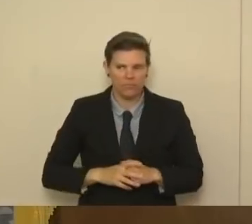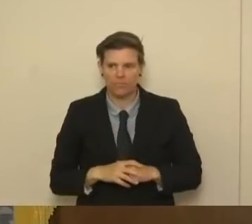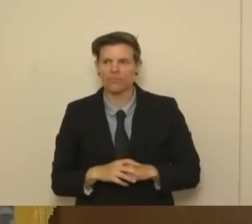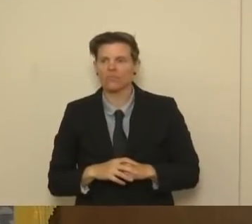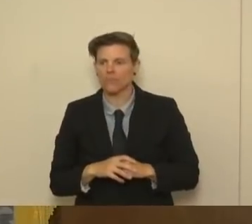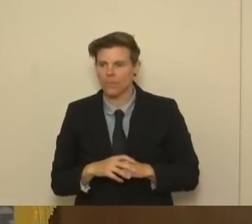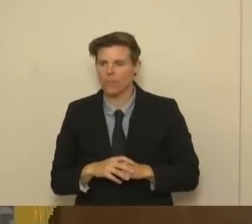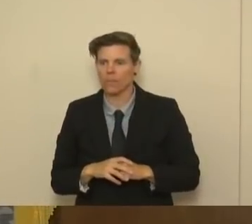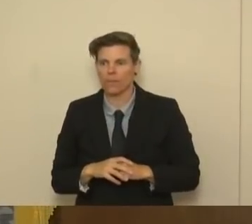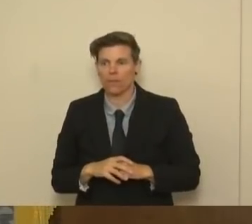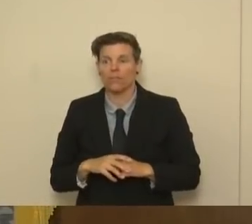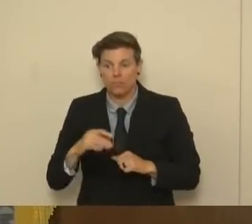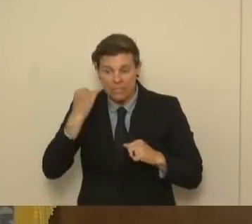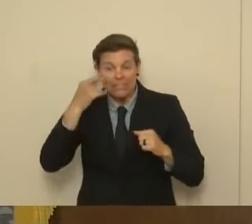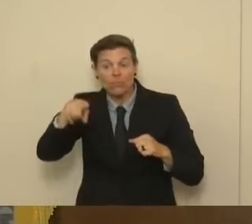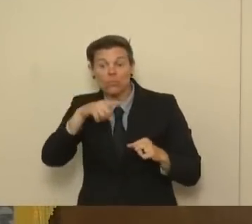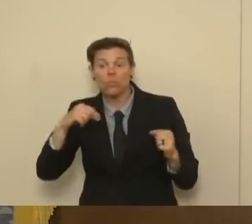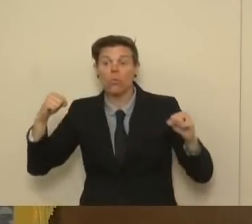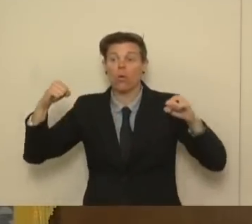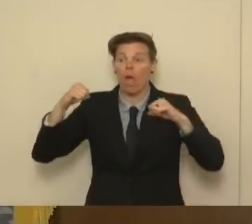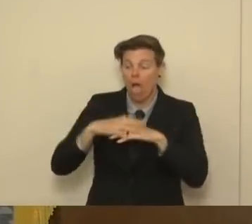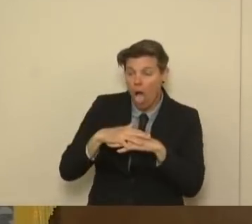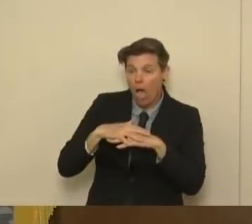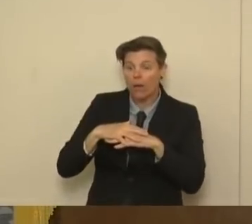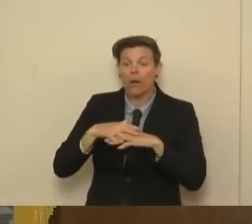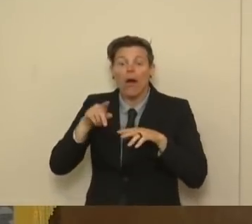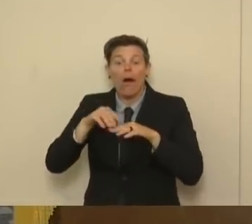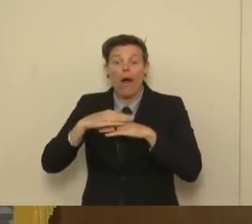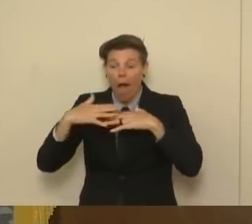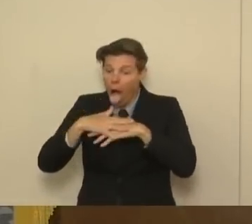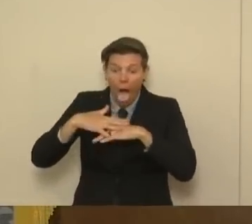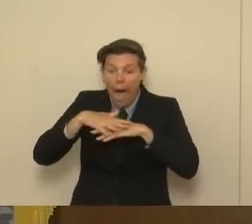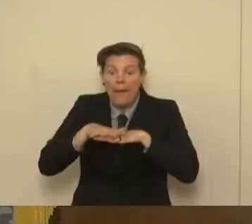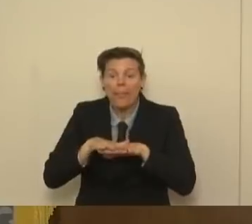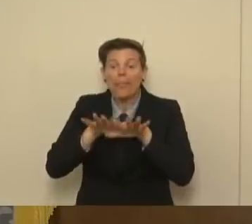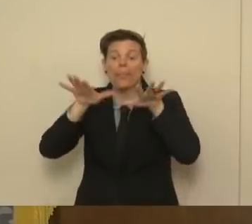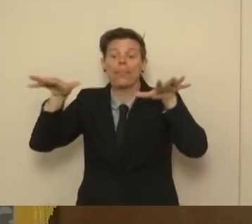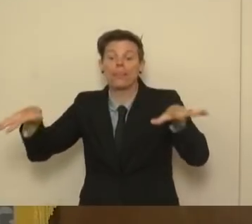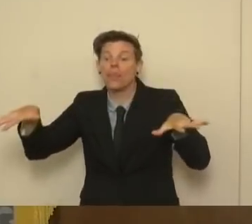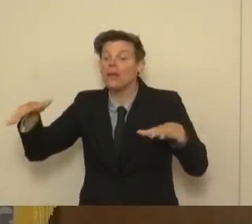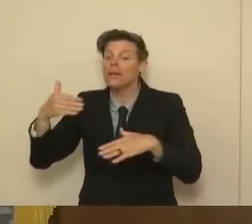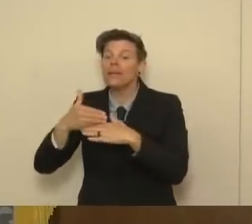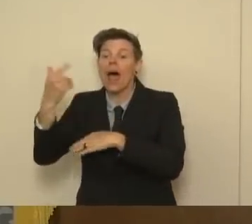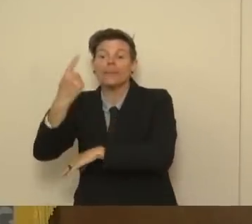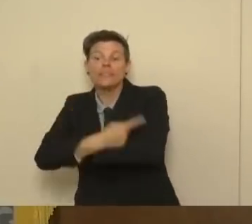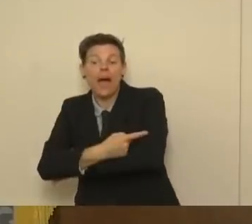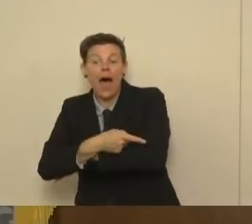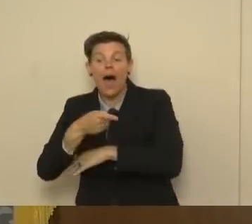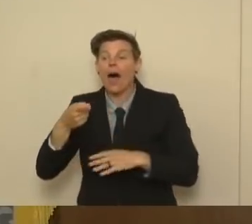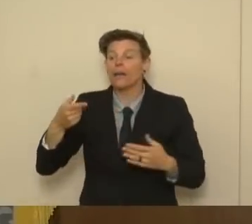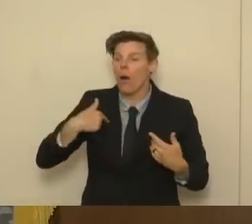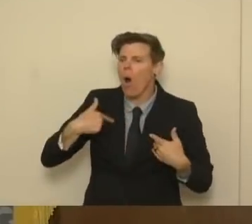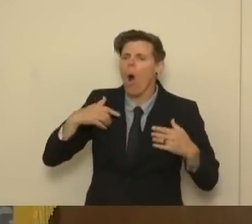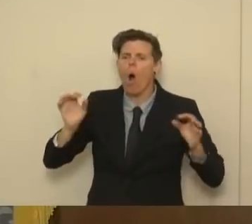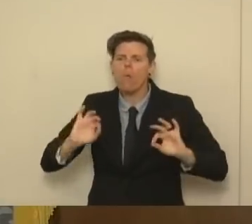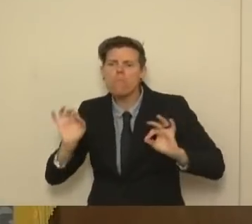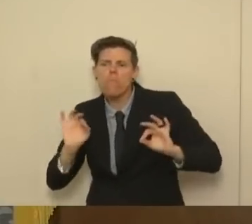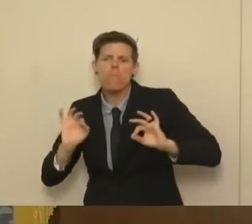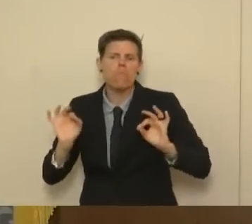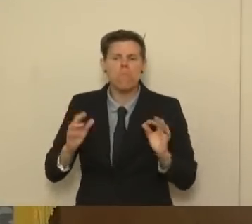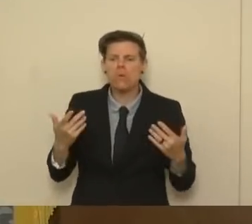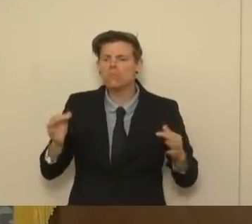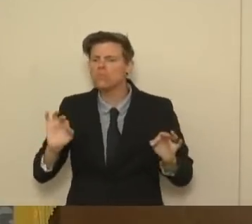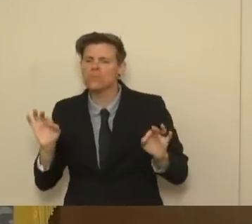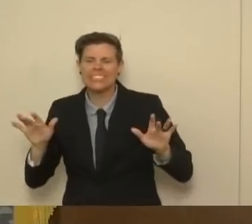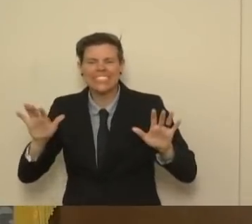day about the risk to kids. That's true. But we know risk is coming, and so if we care about protecting